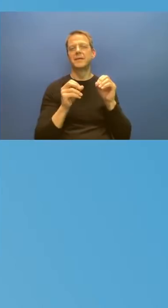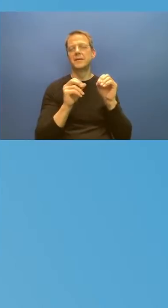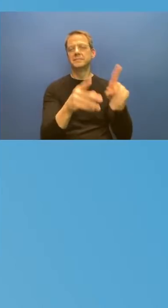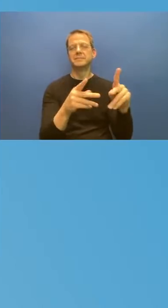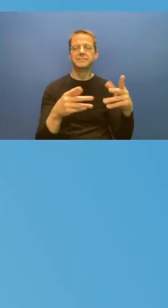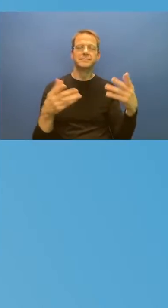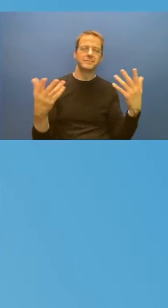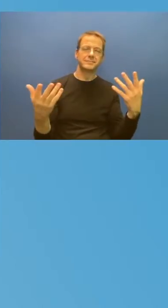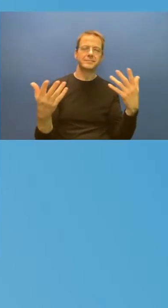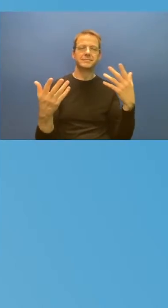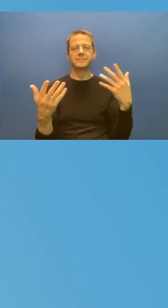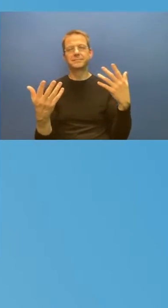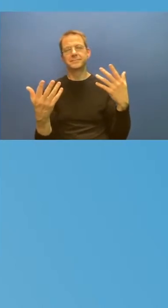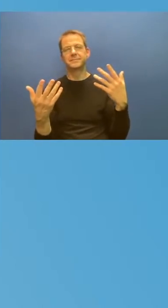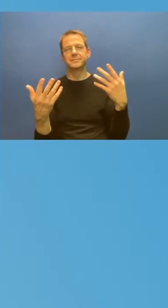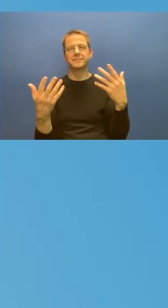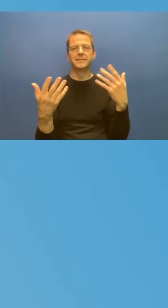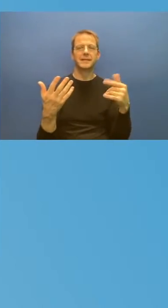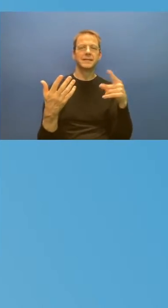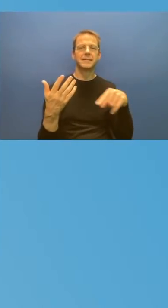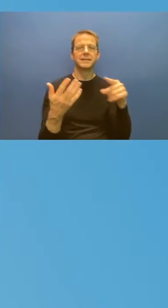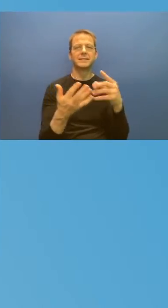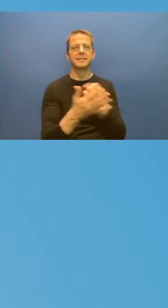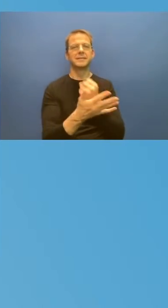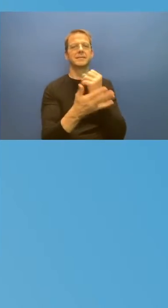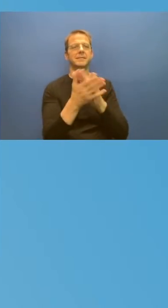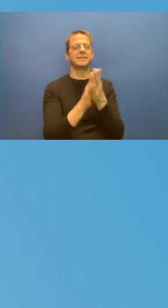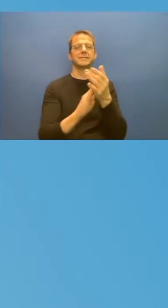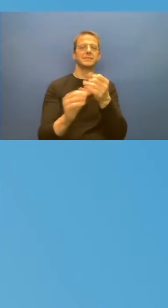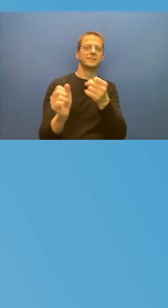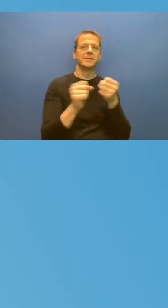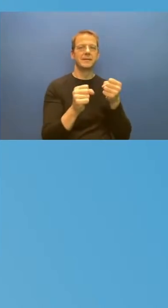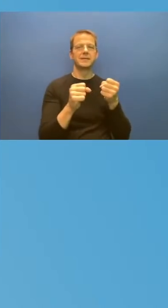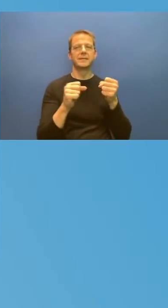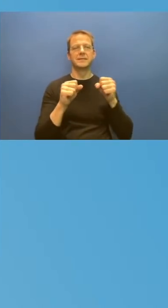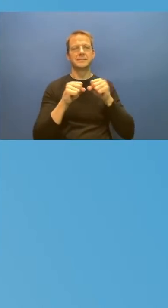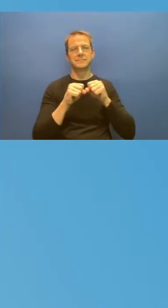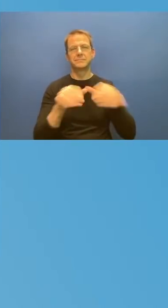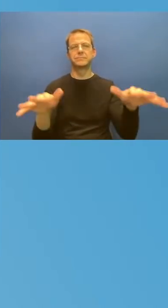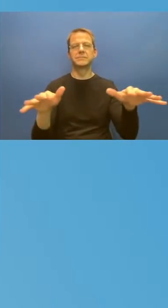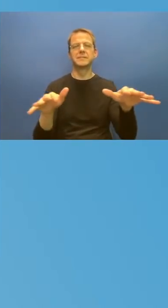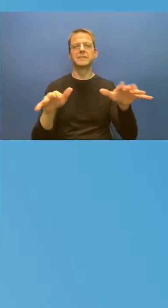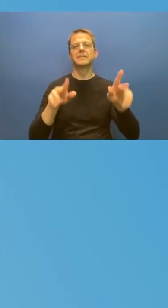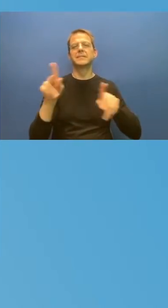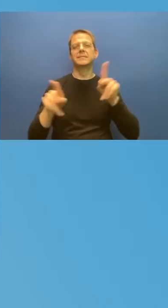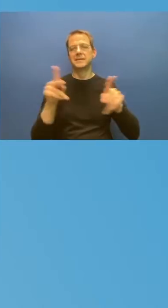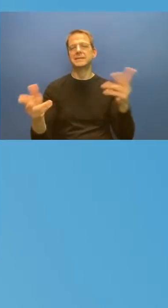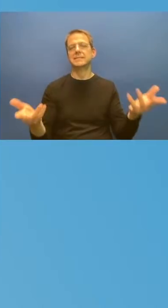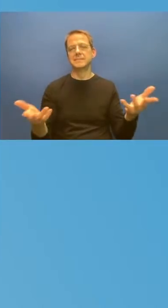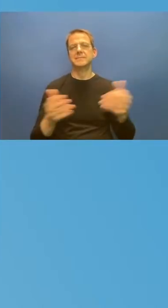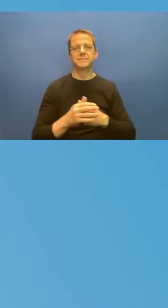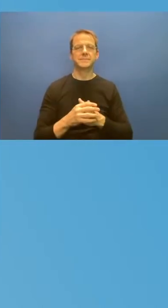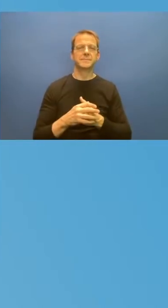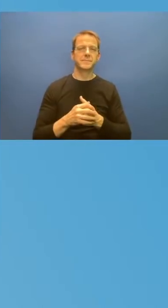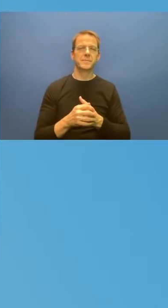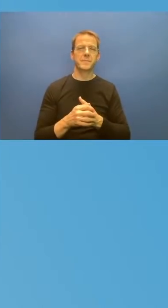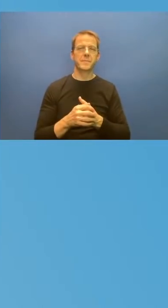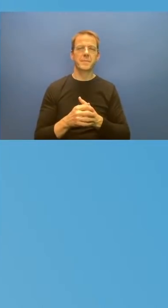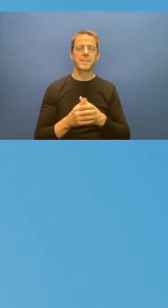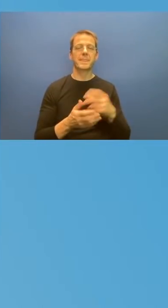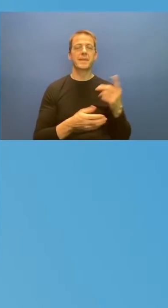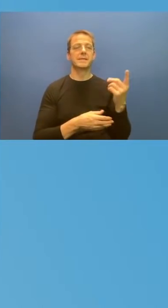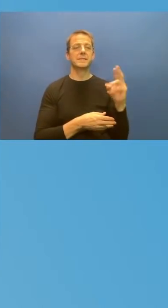population. Can I just follow up that thought, Dr. Kindrachuk, and it's for either of you